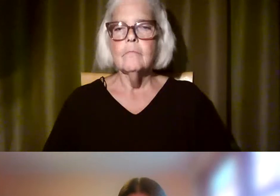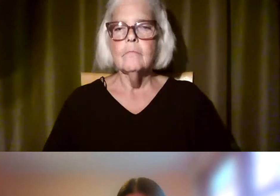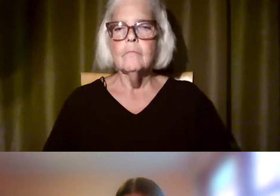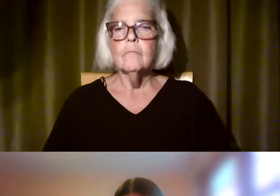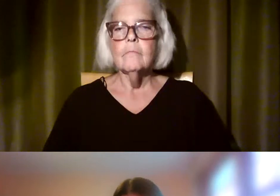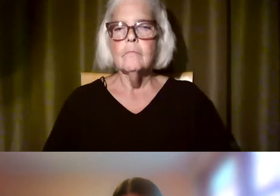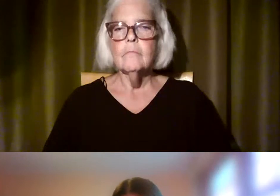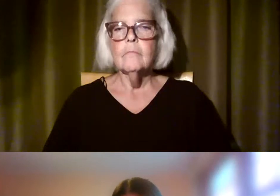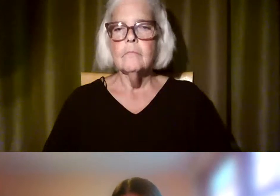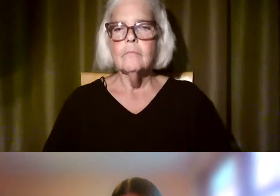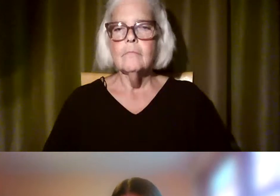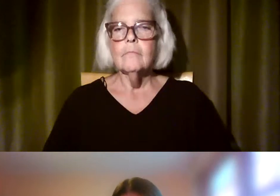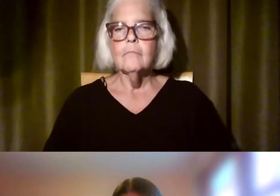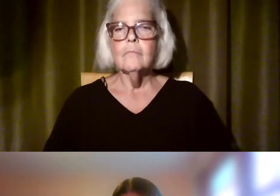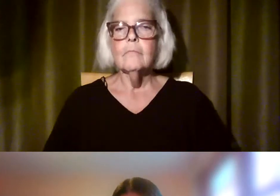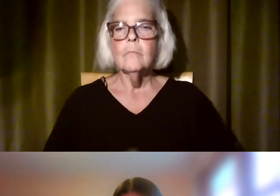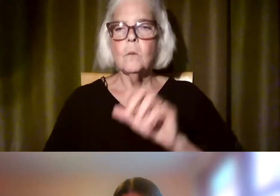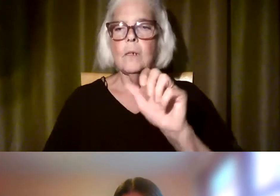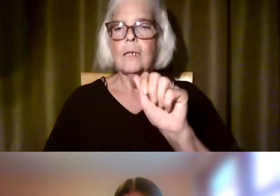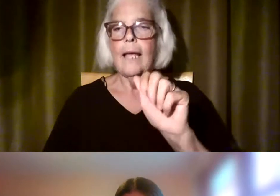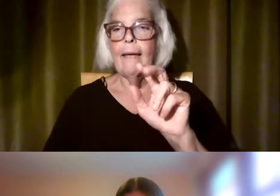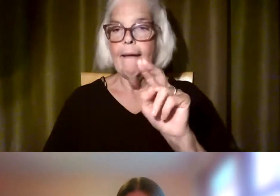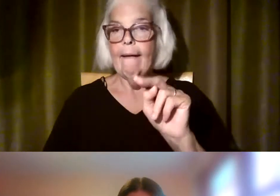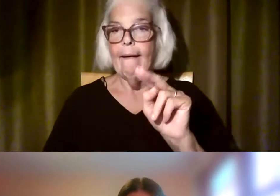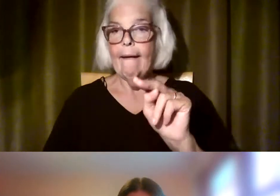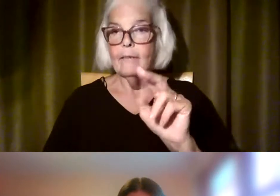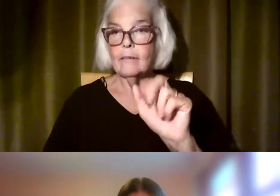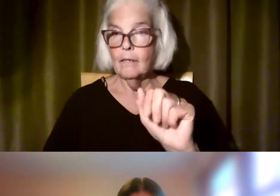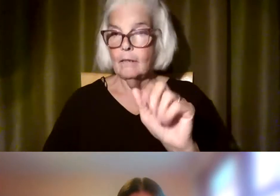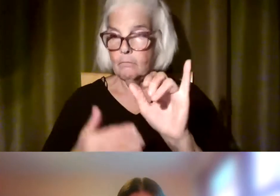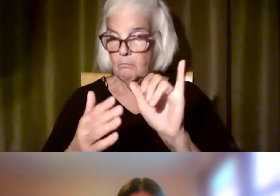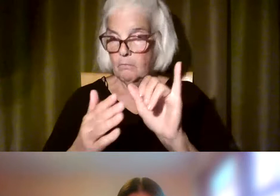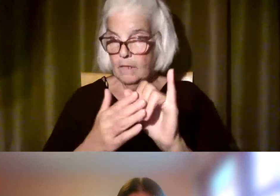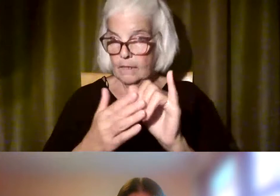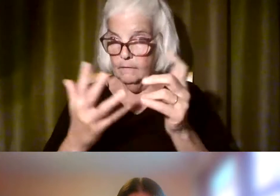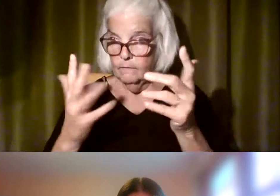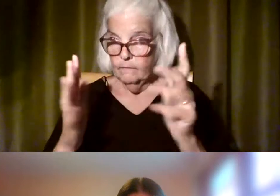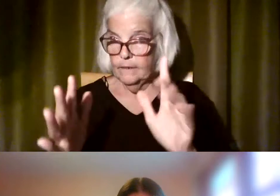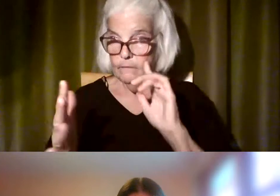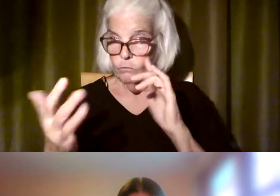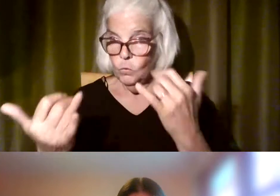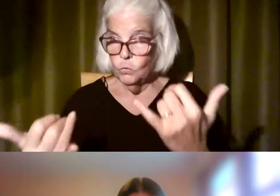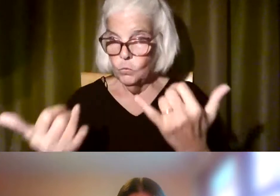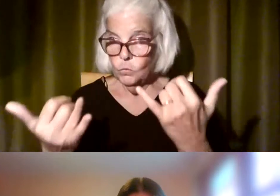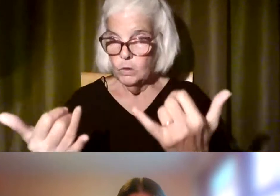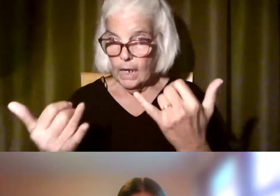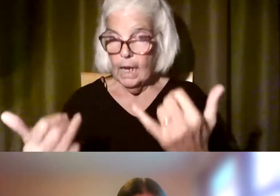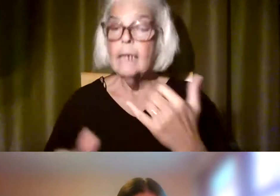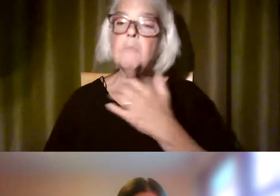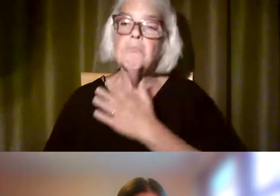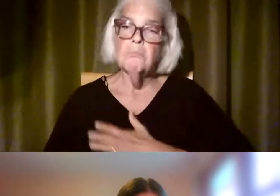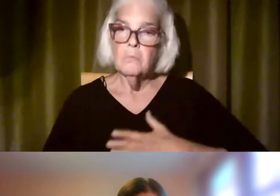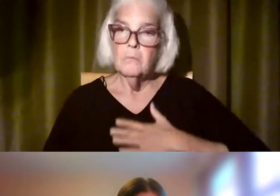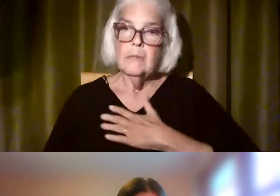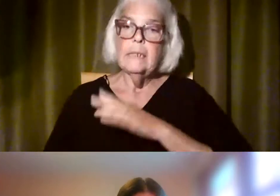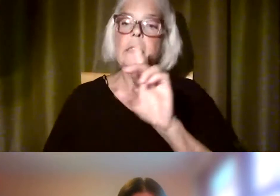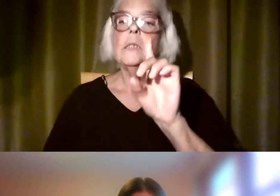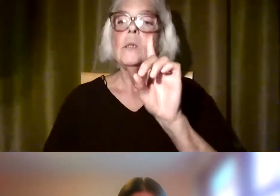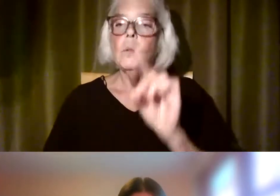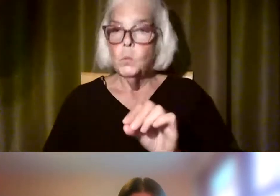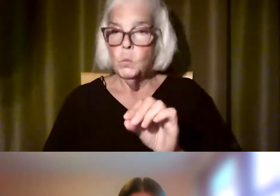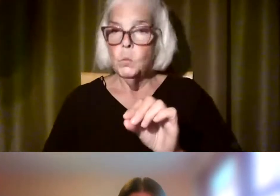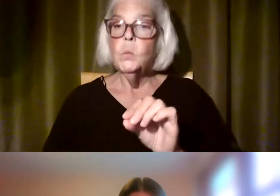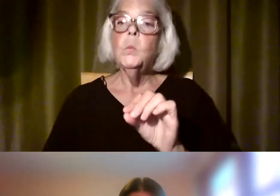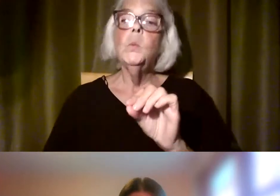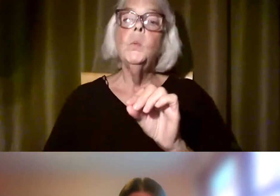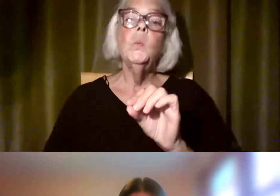Great. Well, sounds like that's all the questions for today. Yes, please follow up with us. I think as our public testing sites